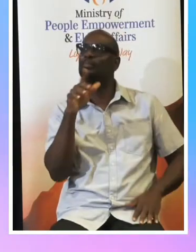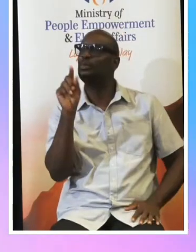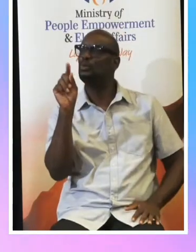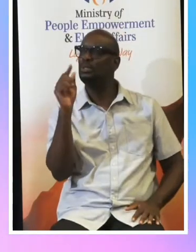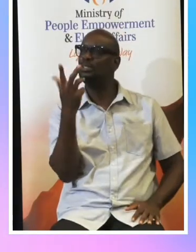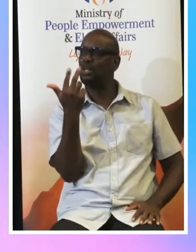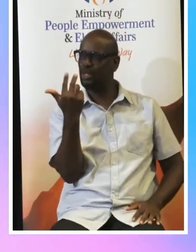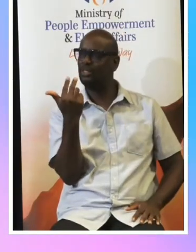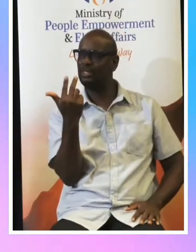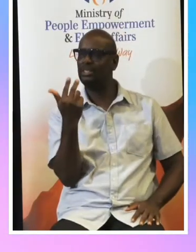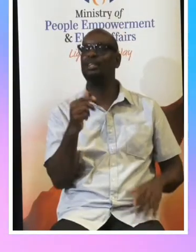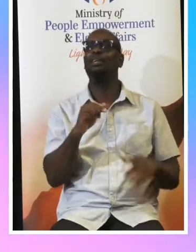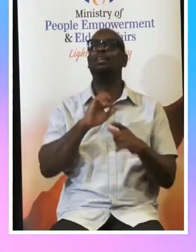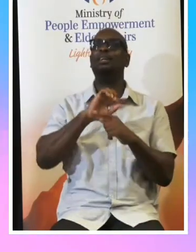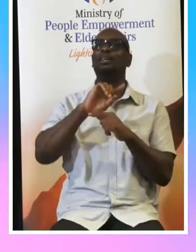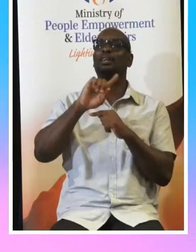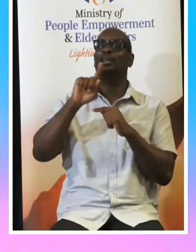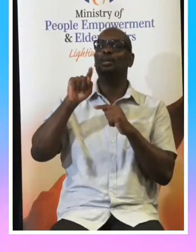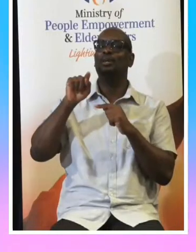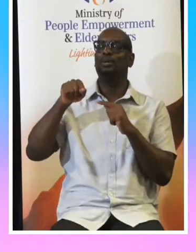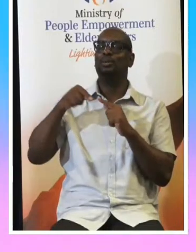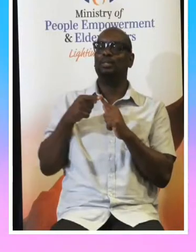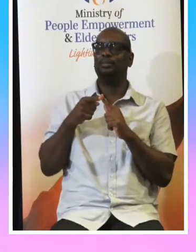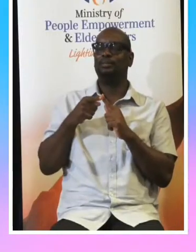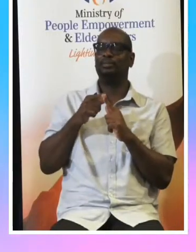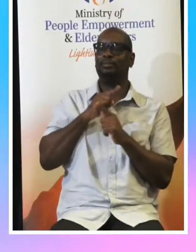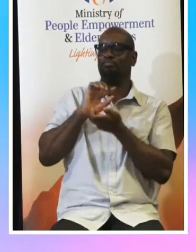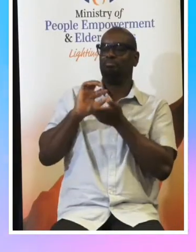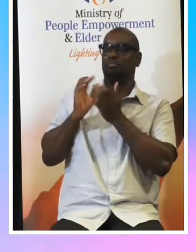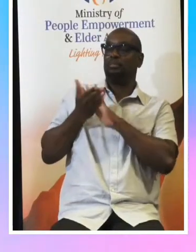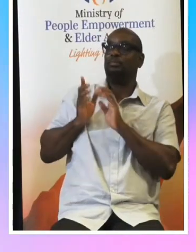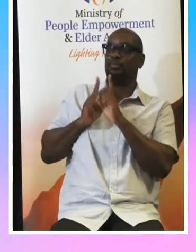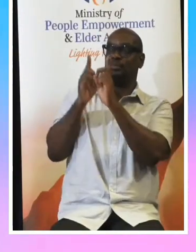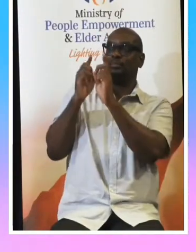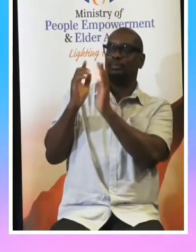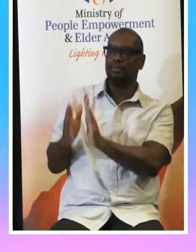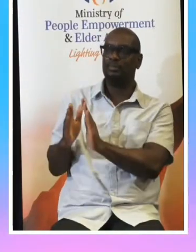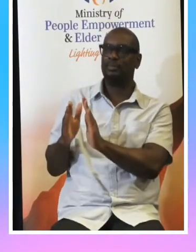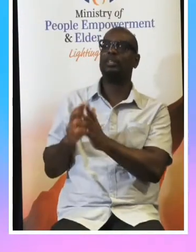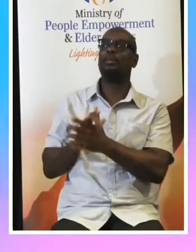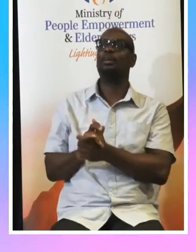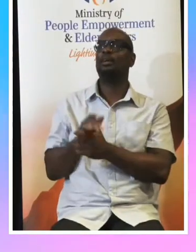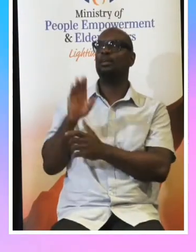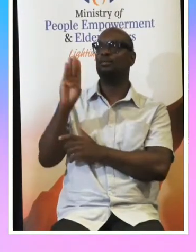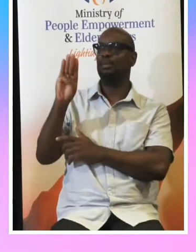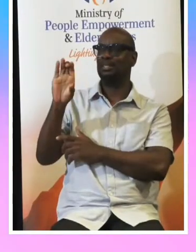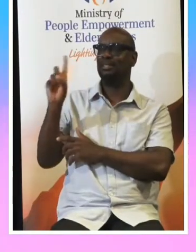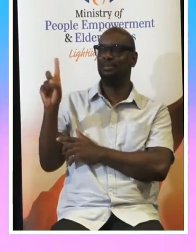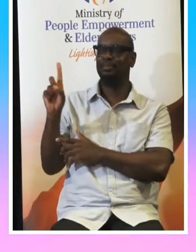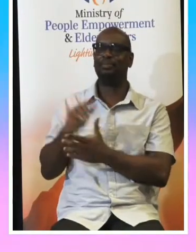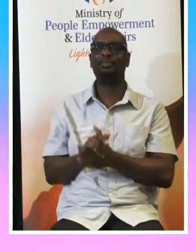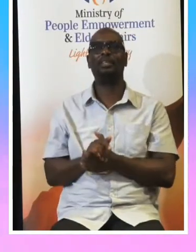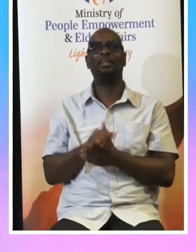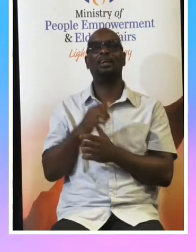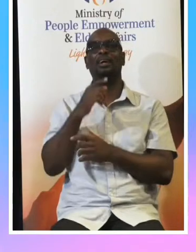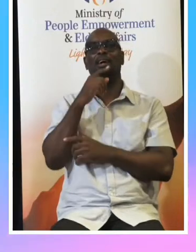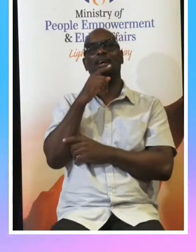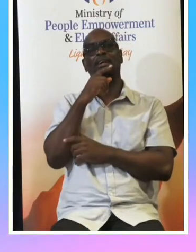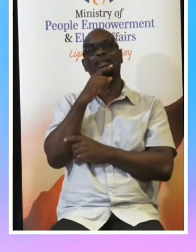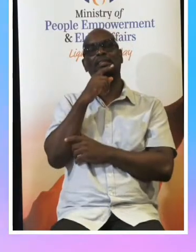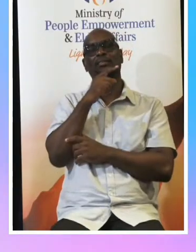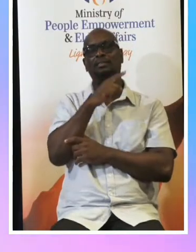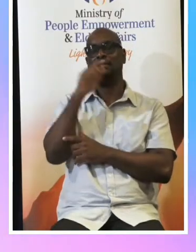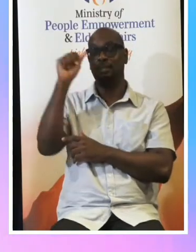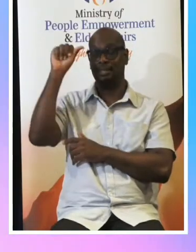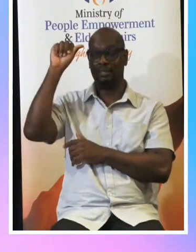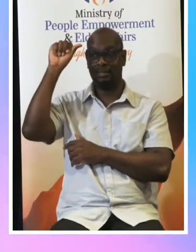when I came on as a director of the Barbados Council for the Disabled. Andrele had been on there